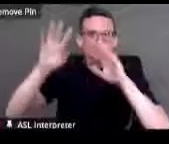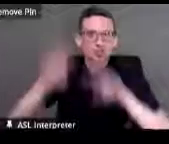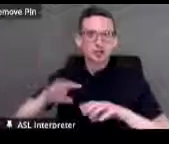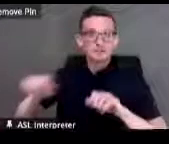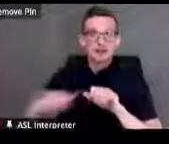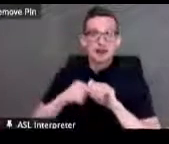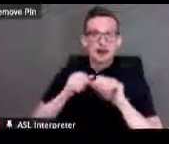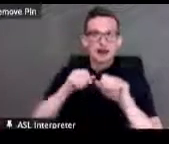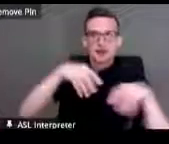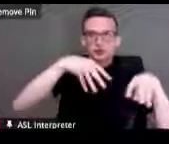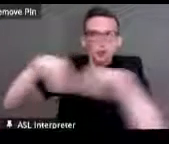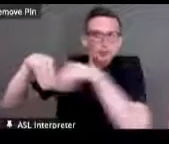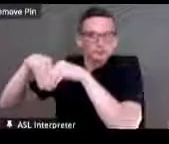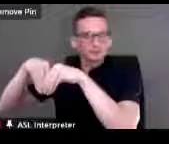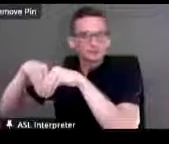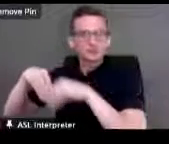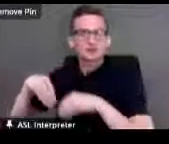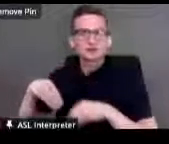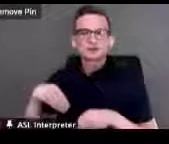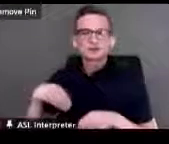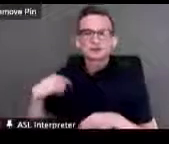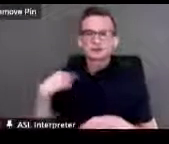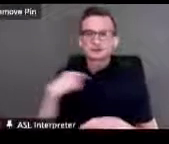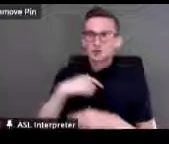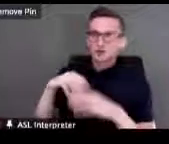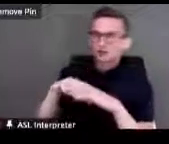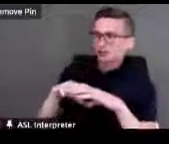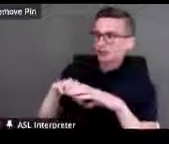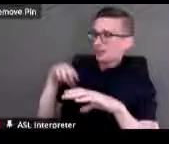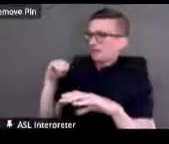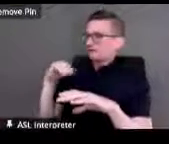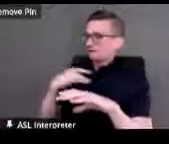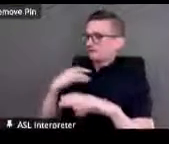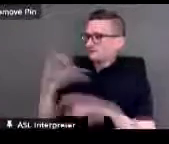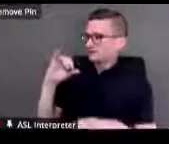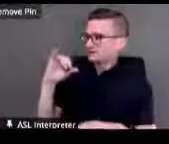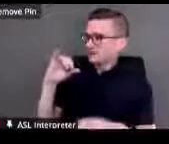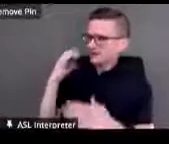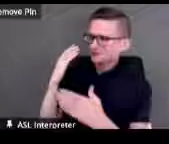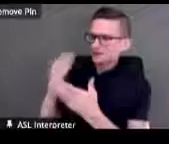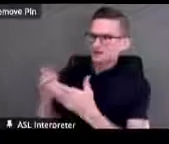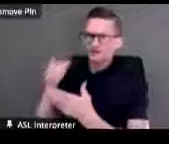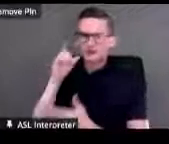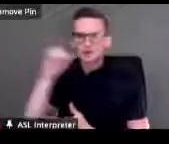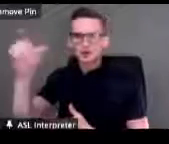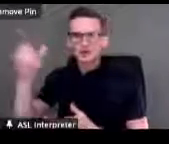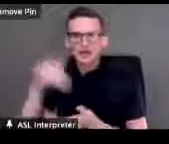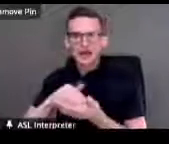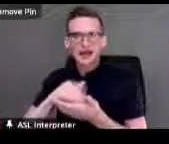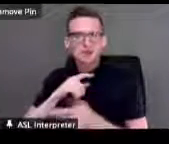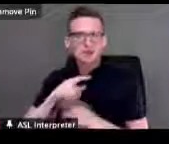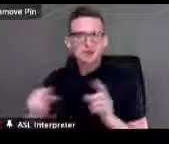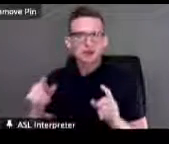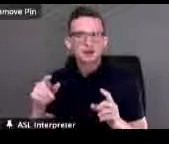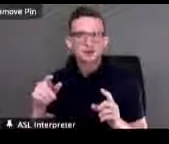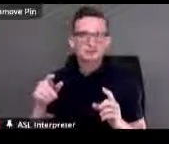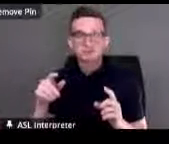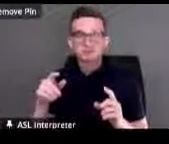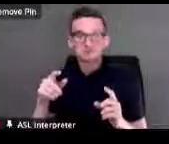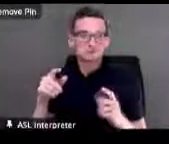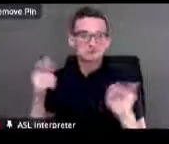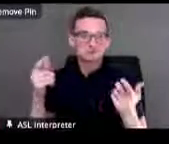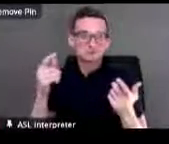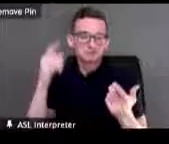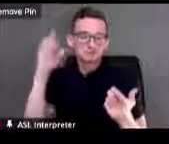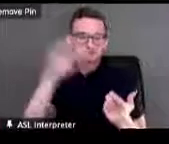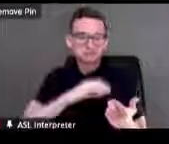and it was a bit like you'd been to the moon, sort of like I get a moon again, but it was a very, very unusual experience.